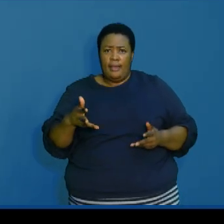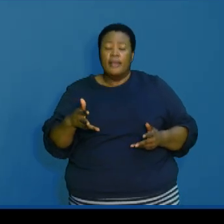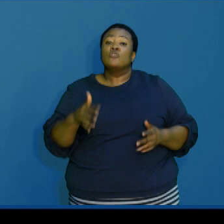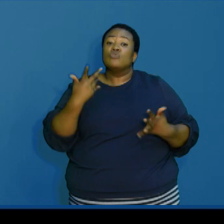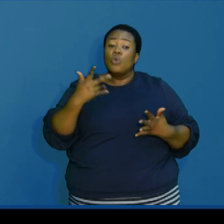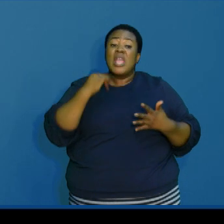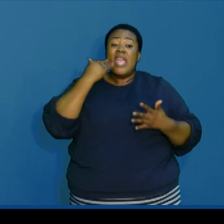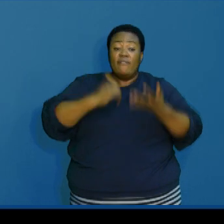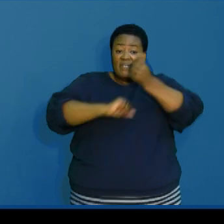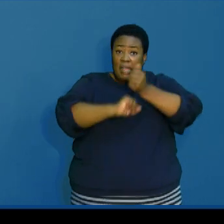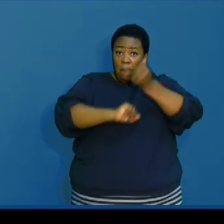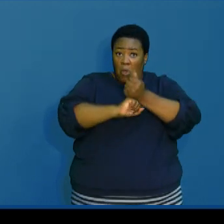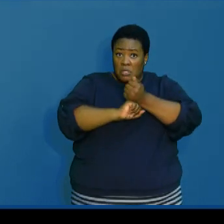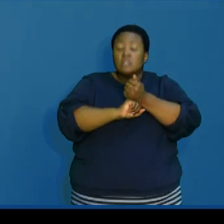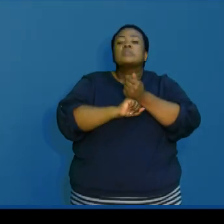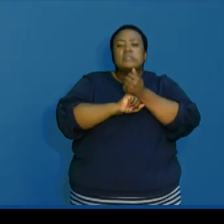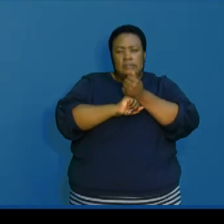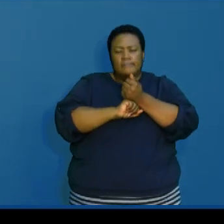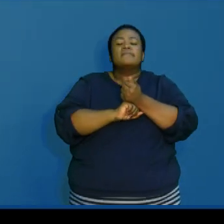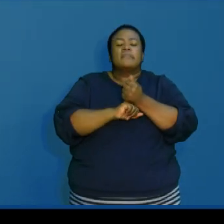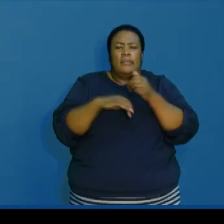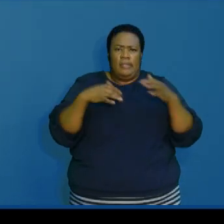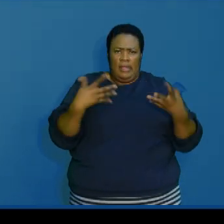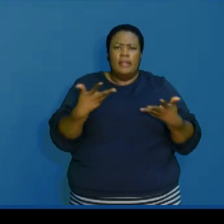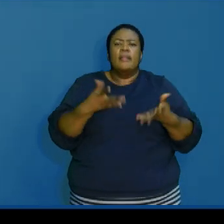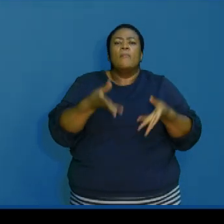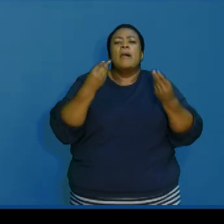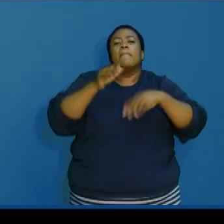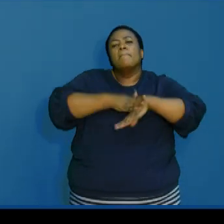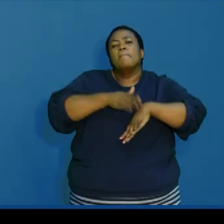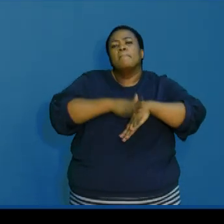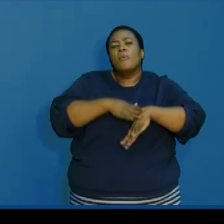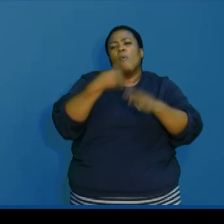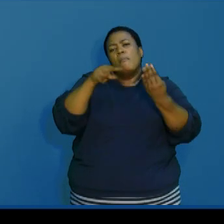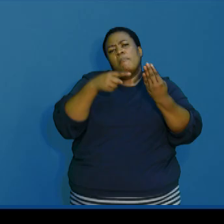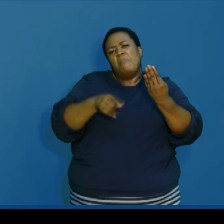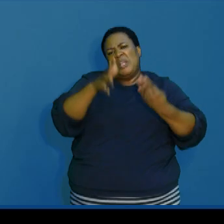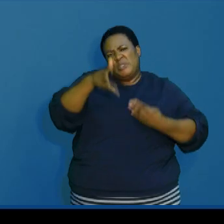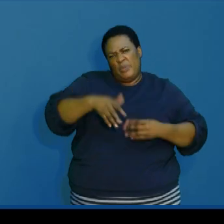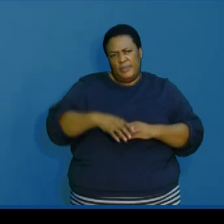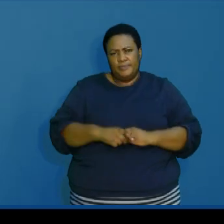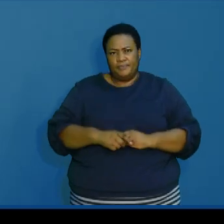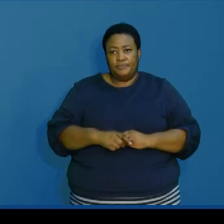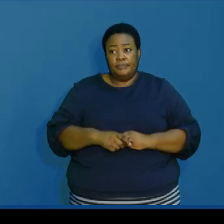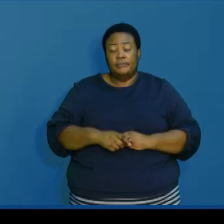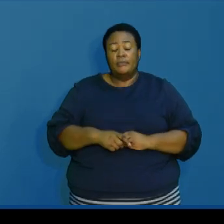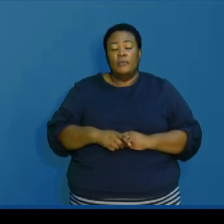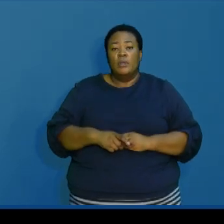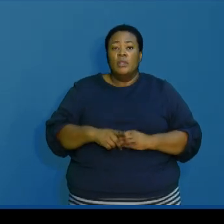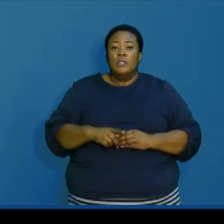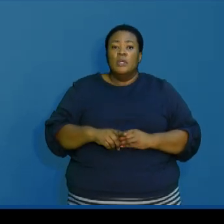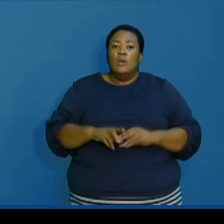marks, depending on the level of substantiation that you've given. Is the title suitable? Do